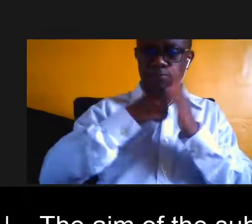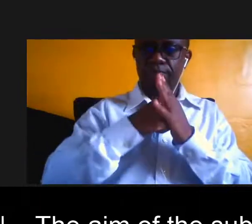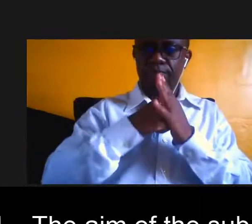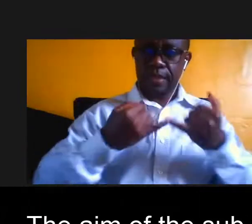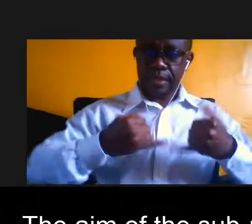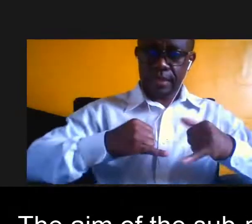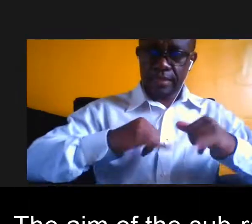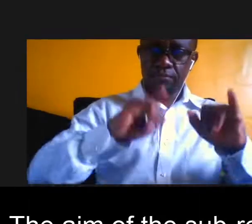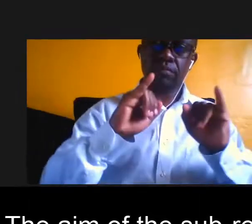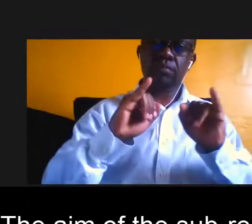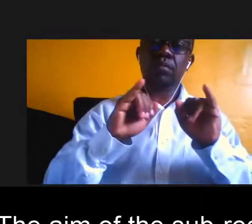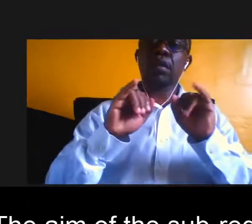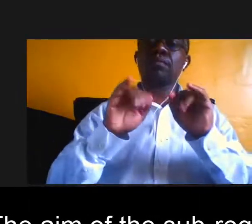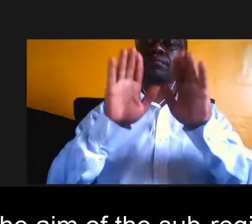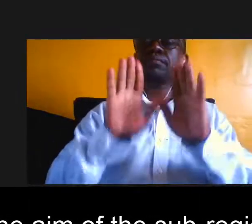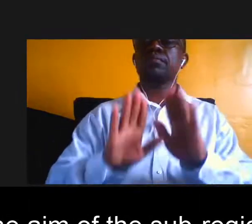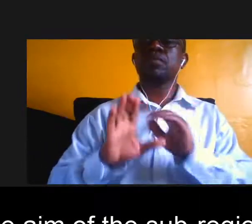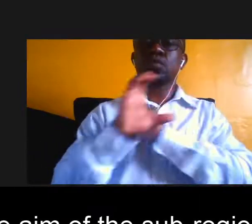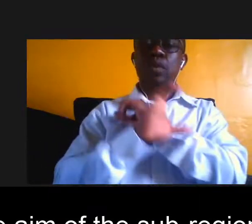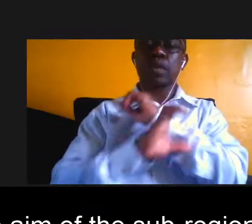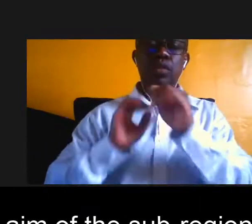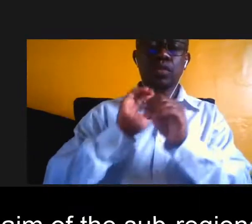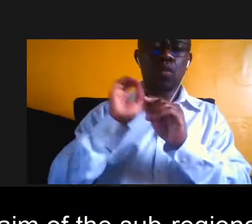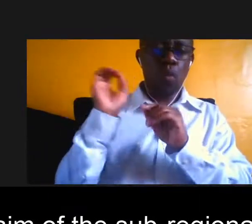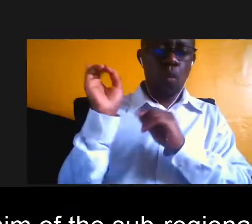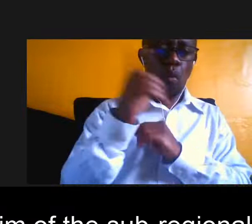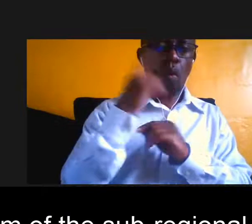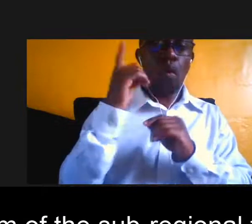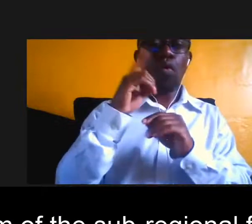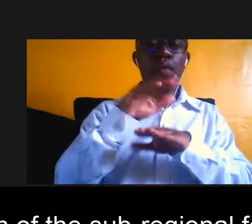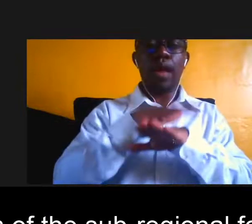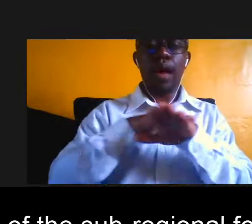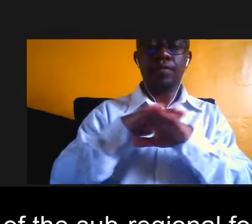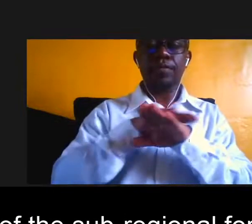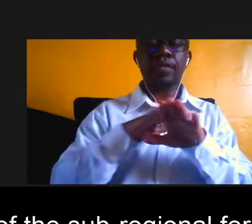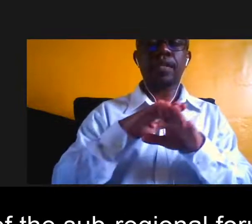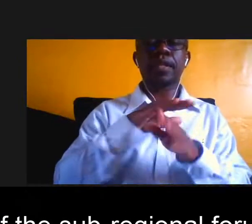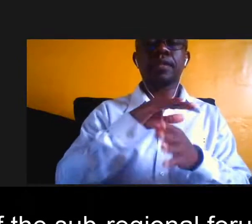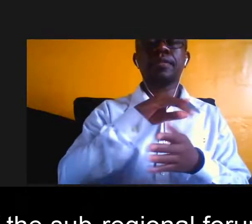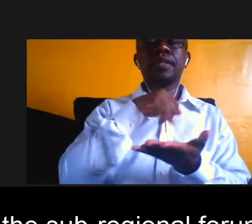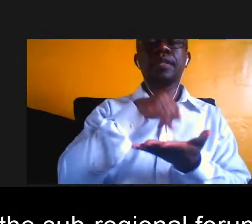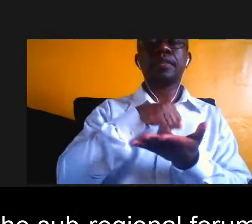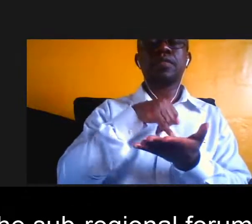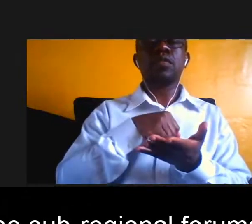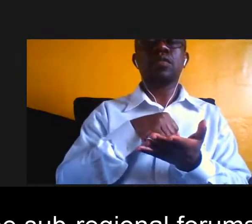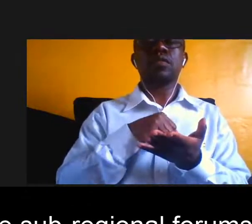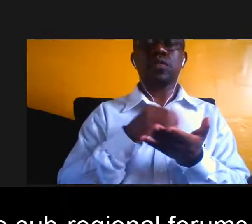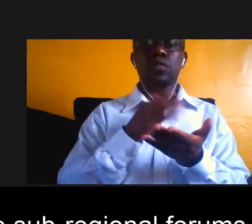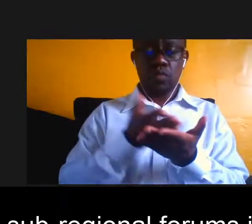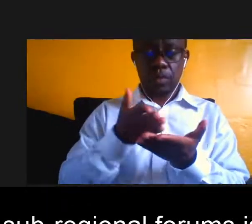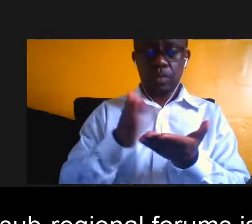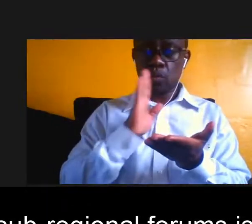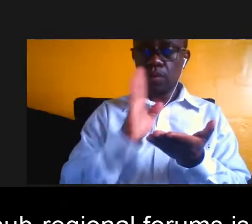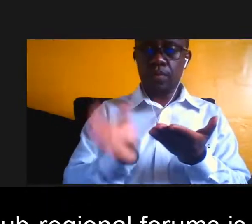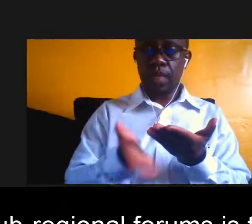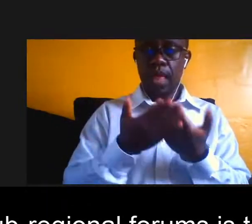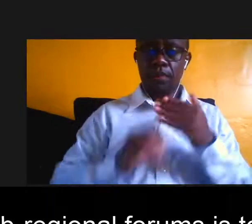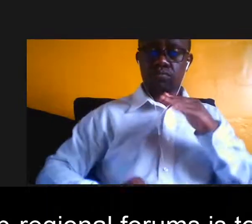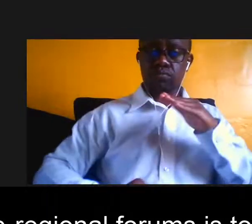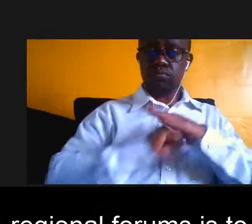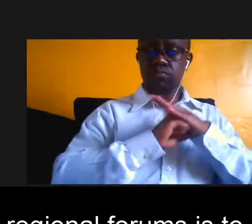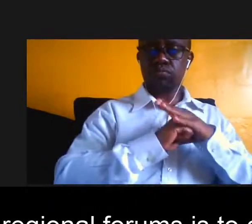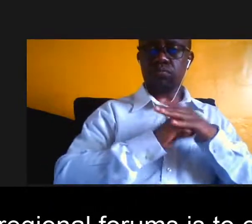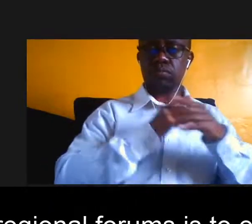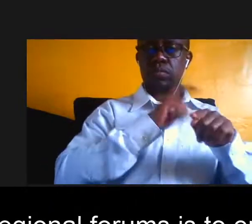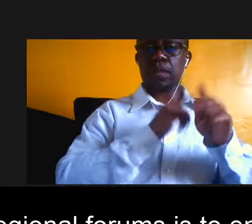engage the Africa region, the whole region. And it gives us a lot of water when we are standing as the whole of Africa speaking. The third point